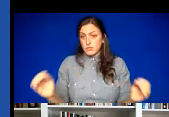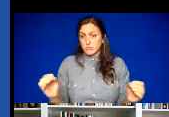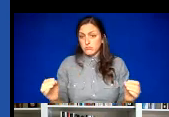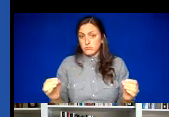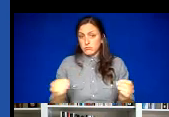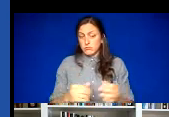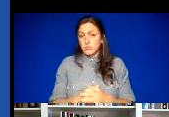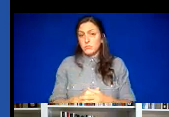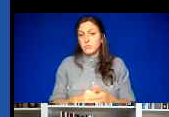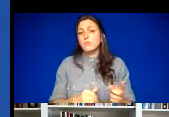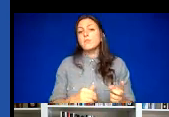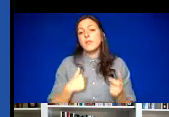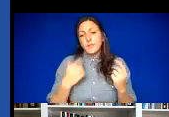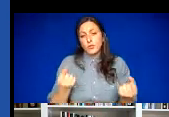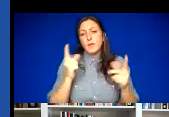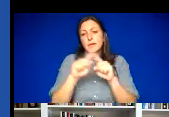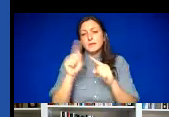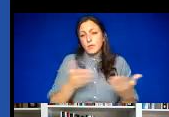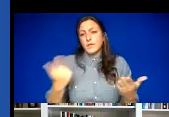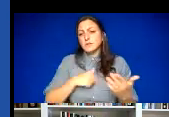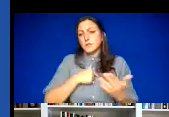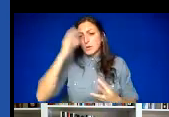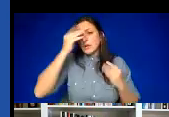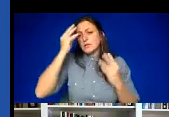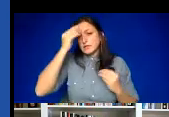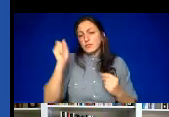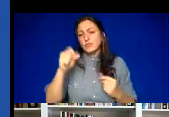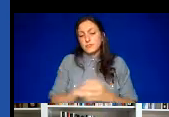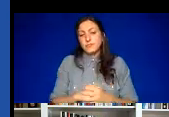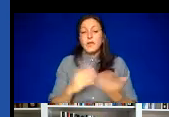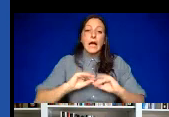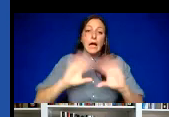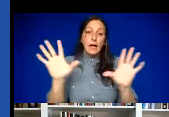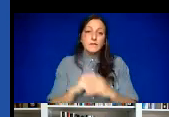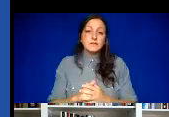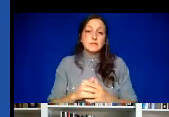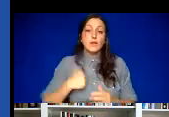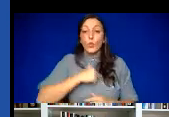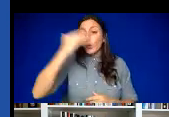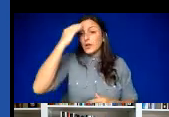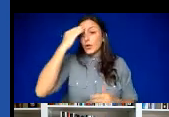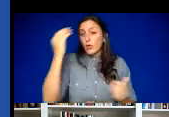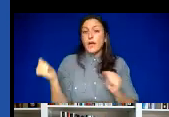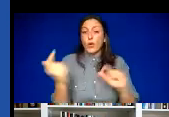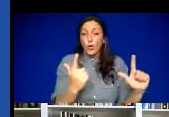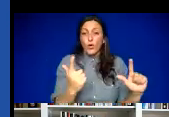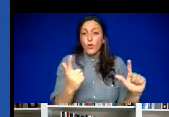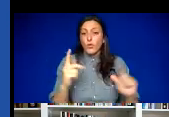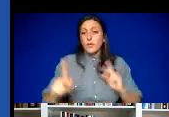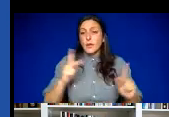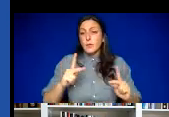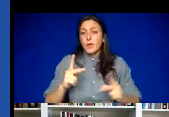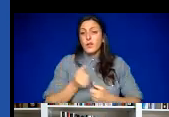I think we take a number of things into consideration. Obviously, we know that everyone is getting